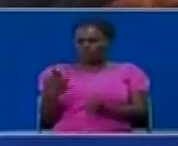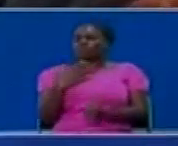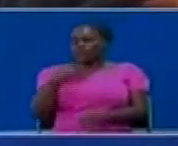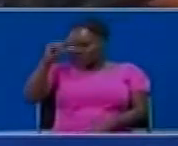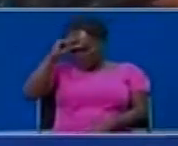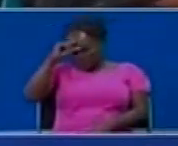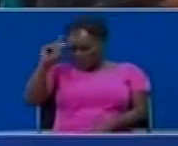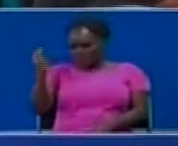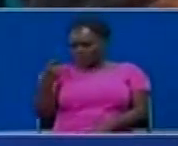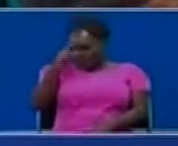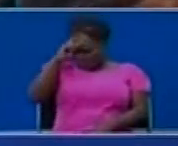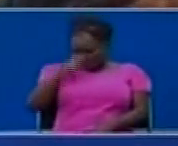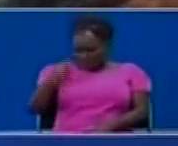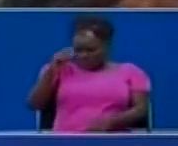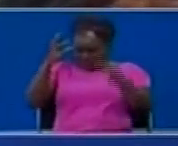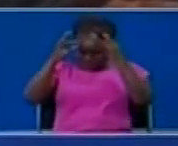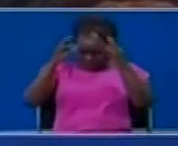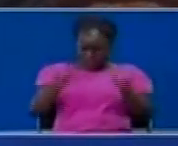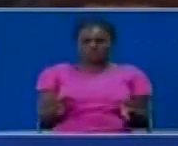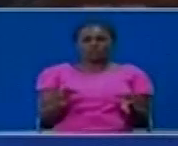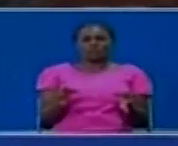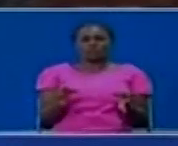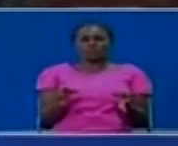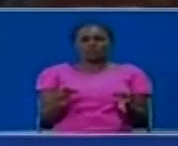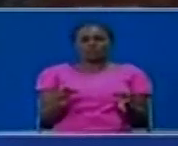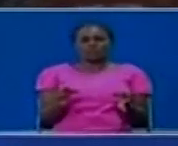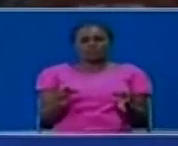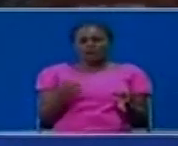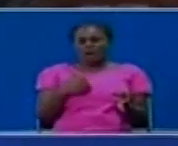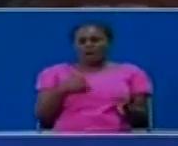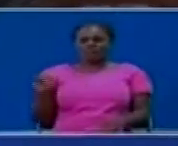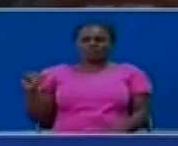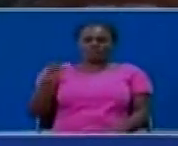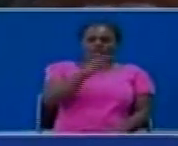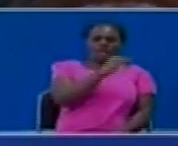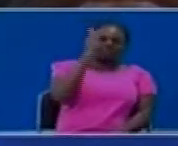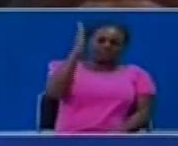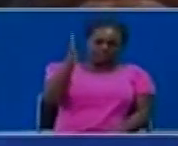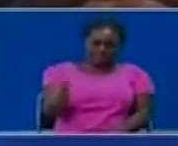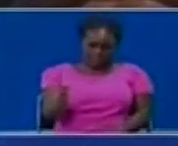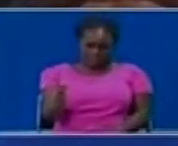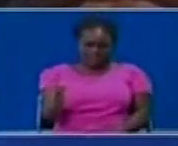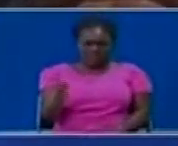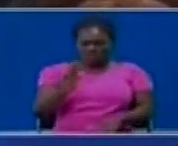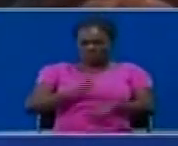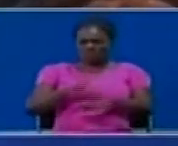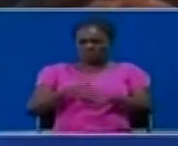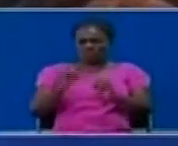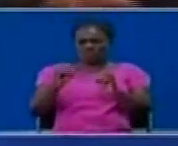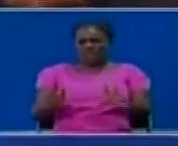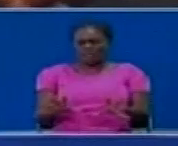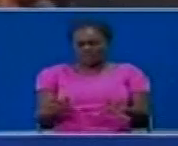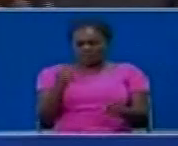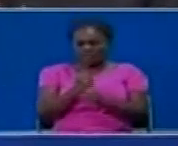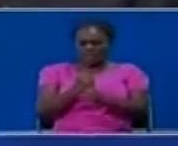to respect the commitment they made in September and lift the Wajir stopover. It's absolutely inconveniencing